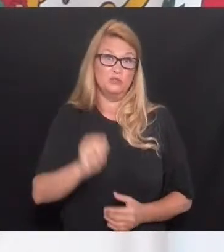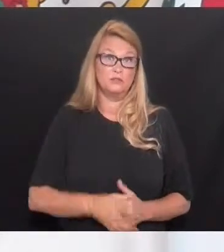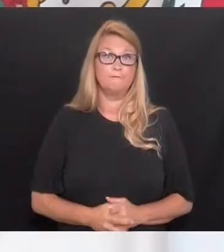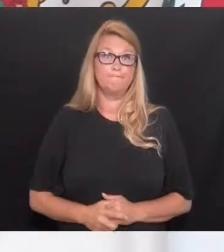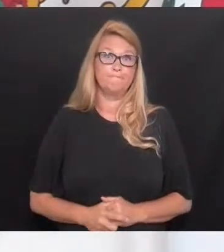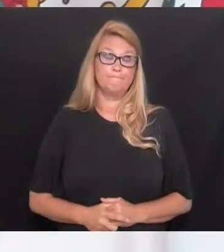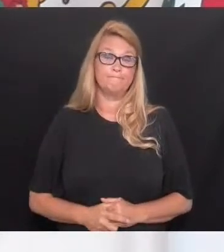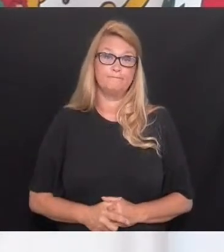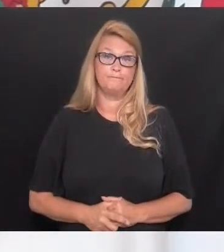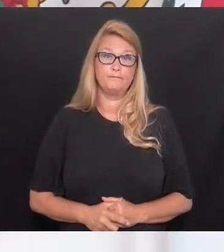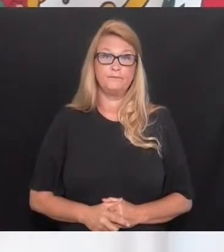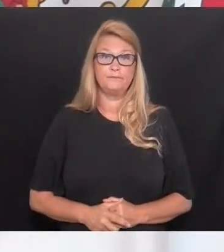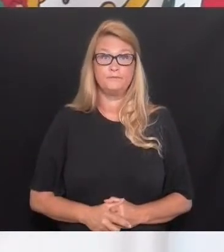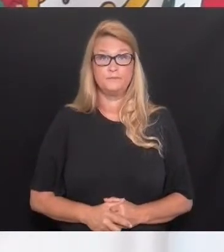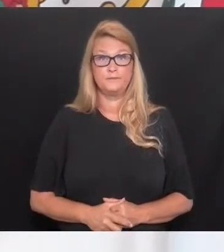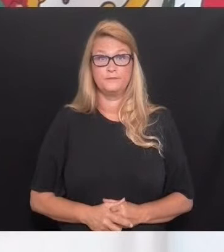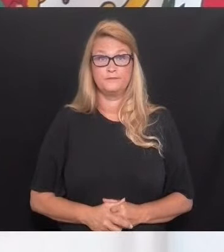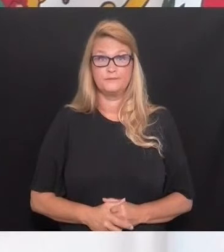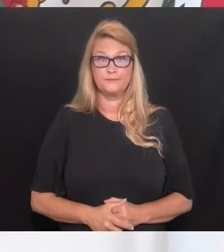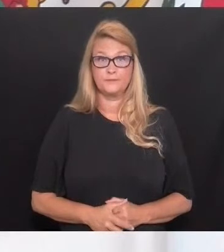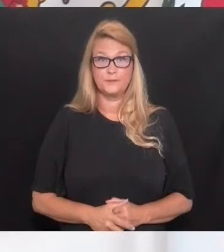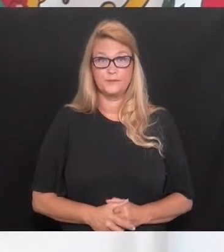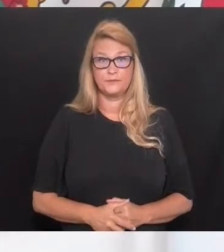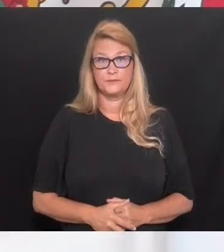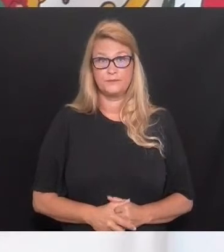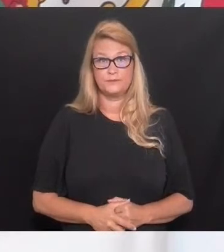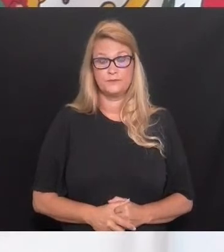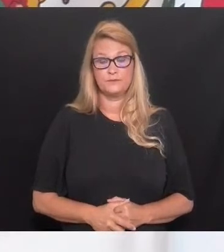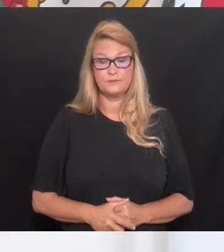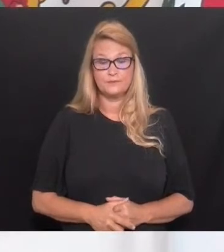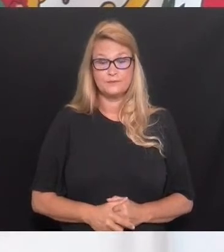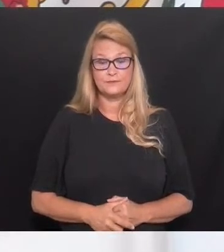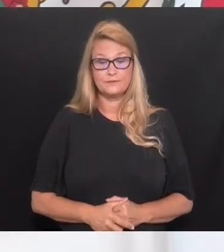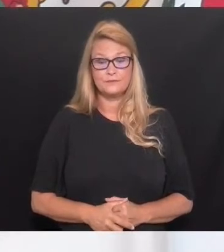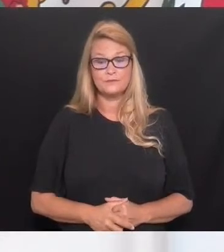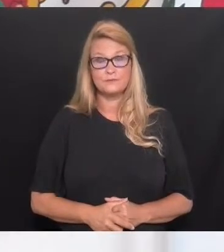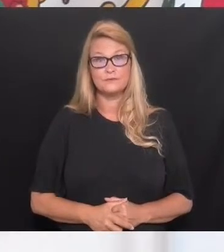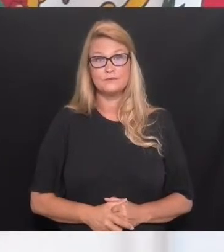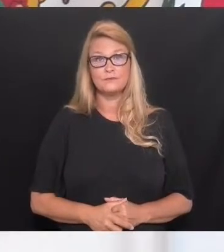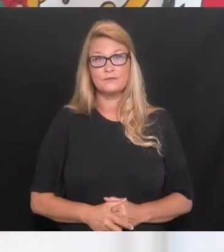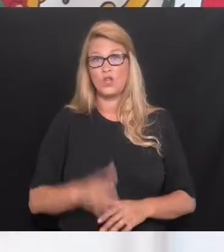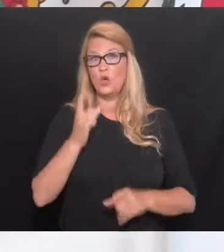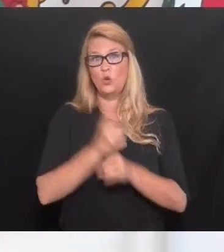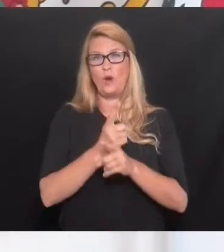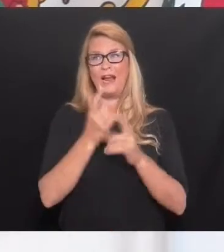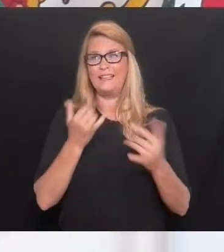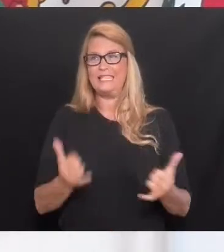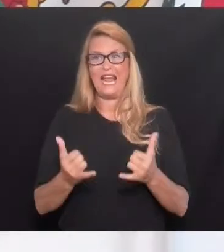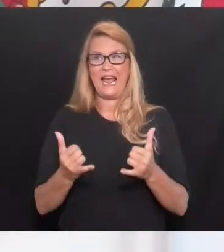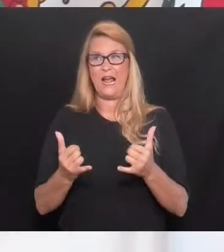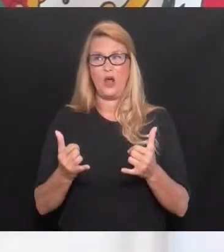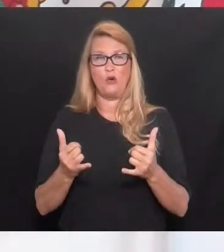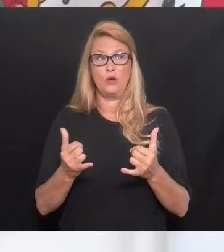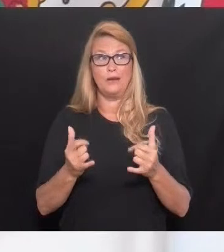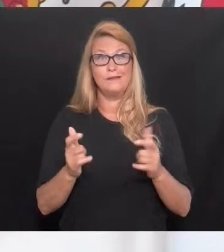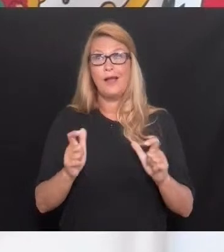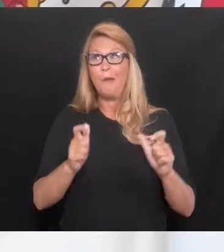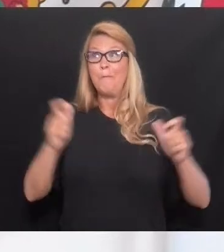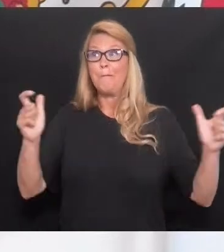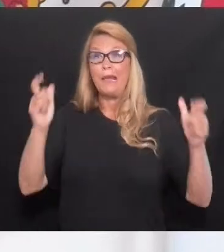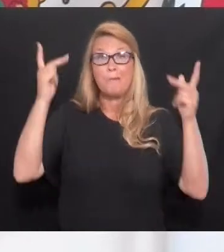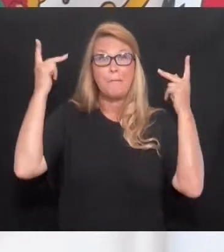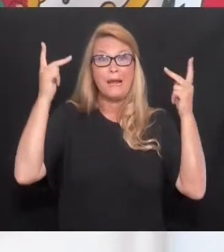news. And so, but all I would say is right now, no cause for super alarm by any stretch